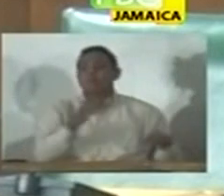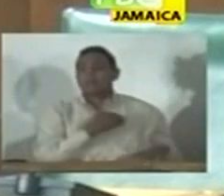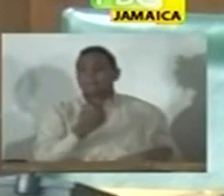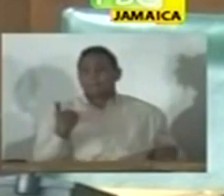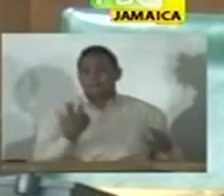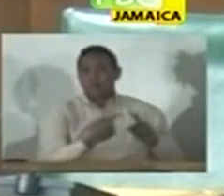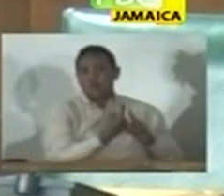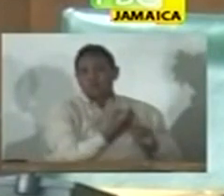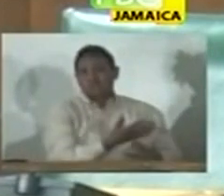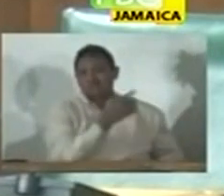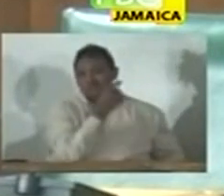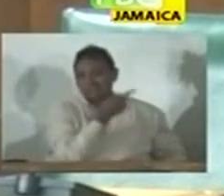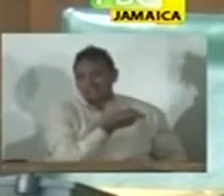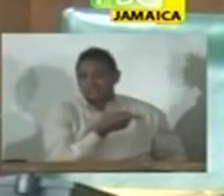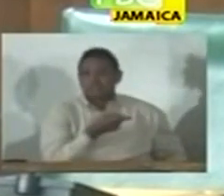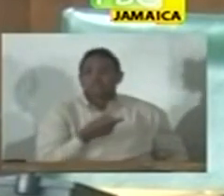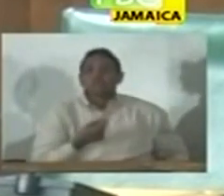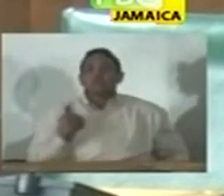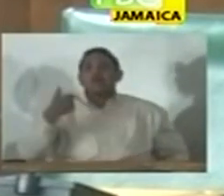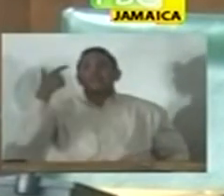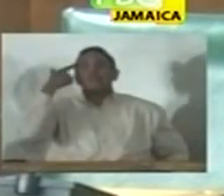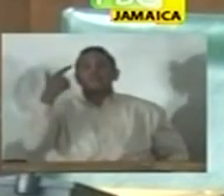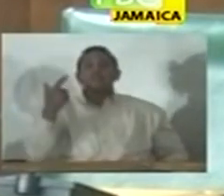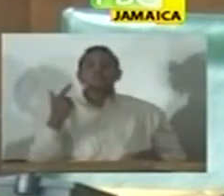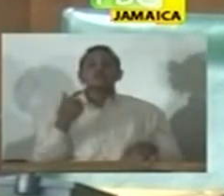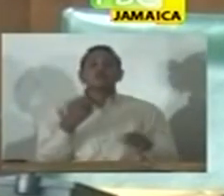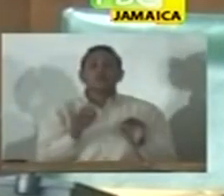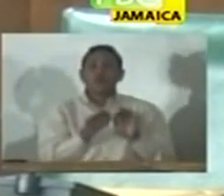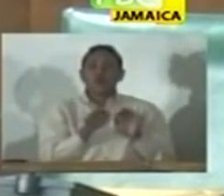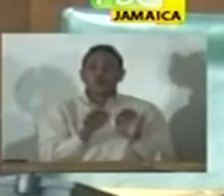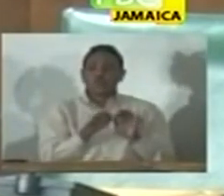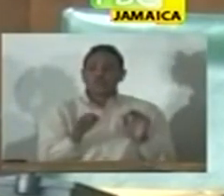that side, but I think it's worth repeating.